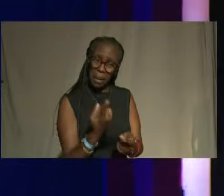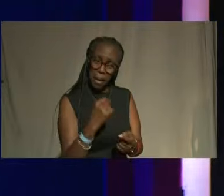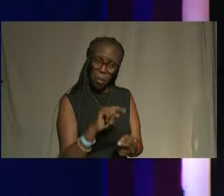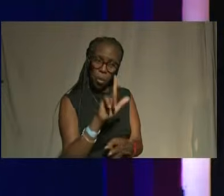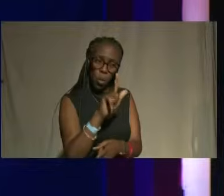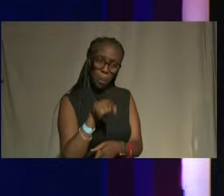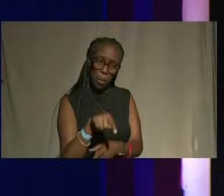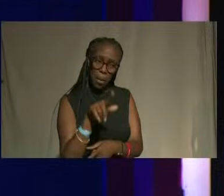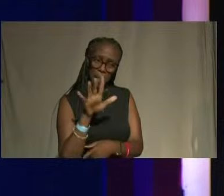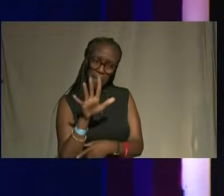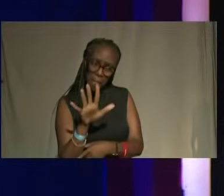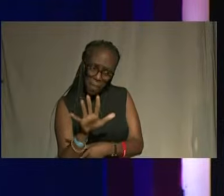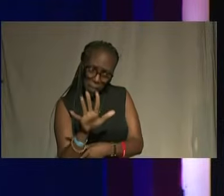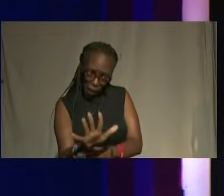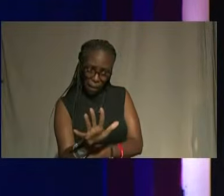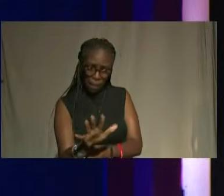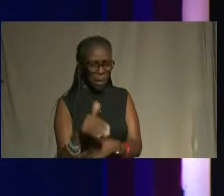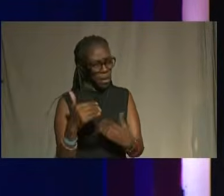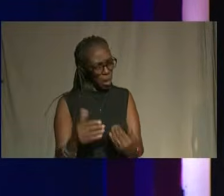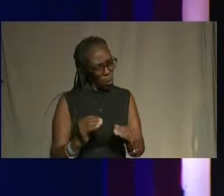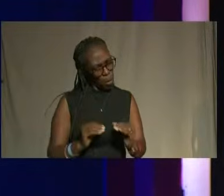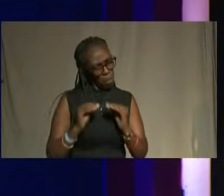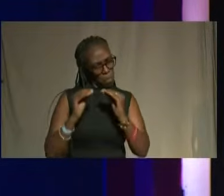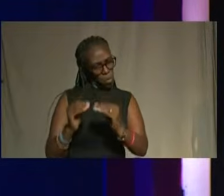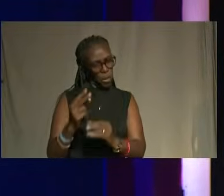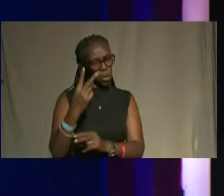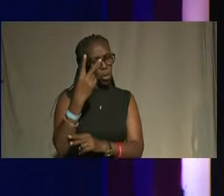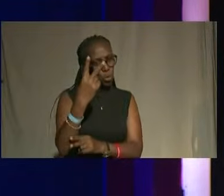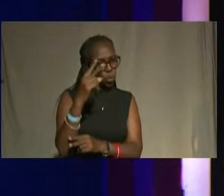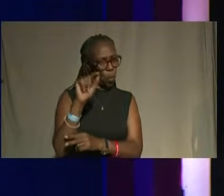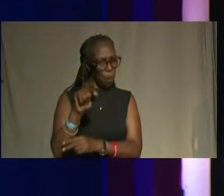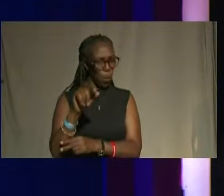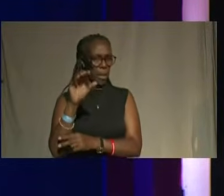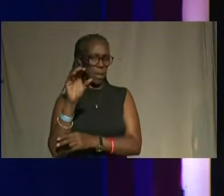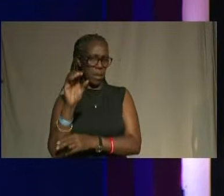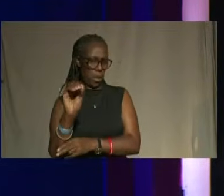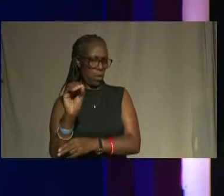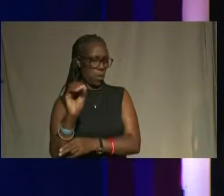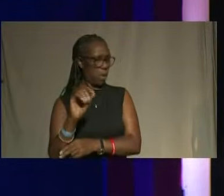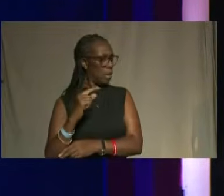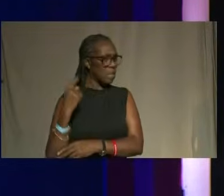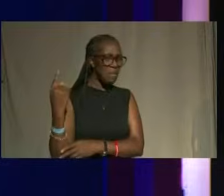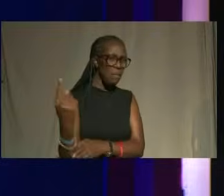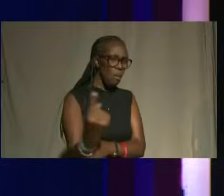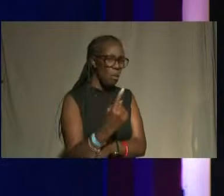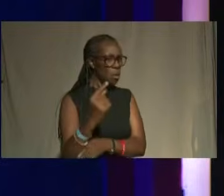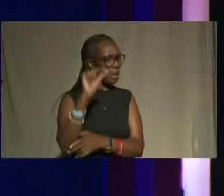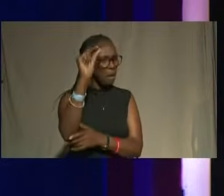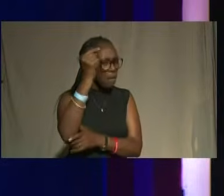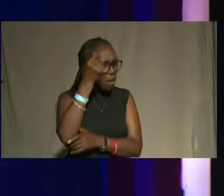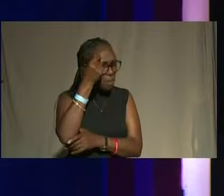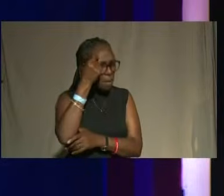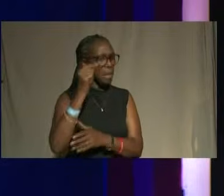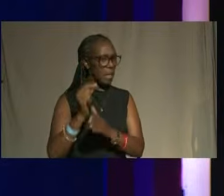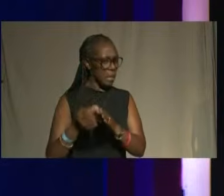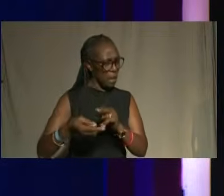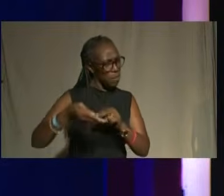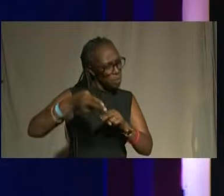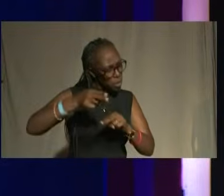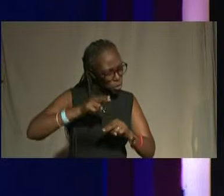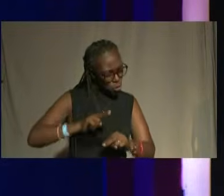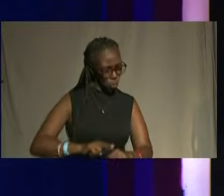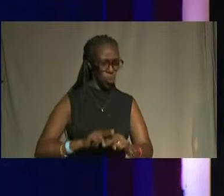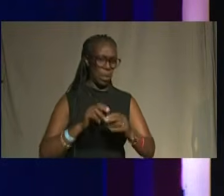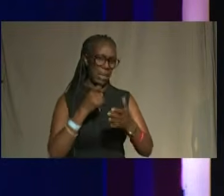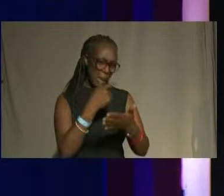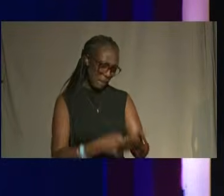to 2.0. And indeed, we are the only government that have reduced taxes in several ways to benefit the